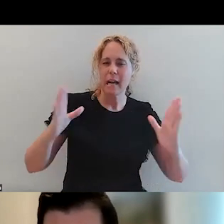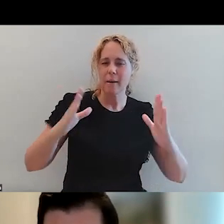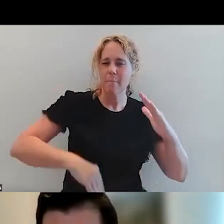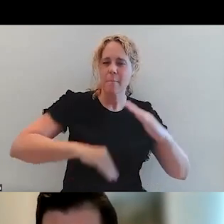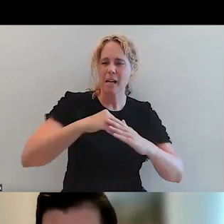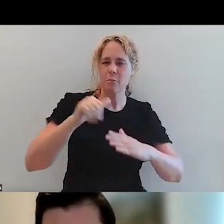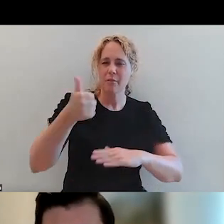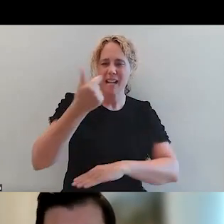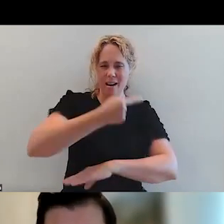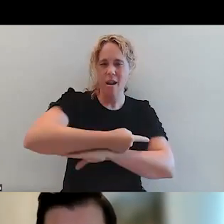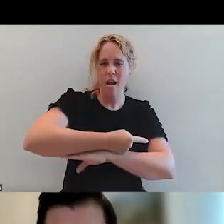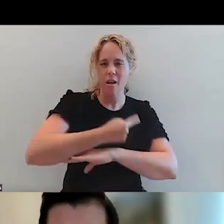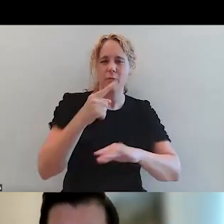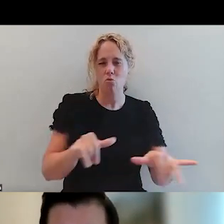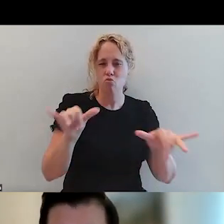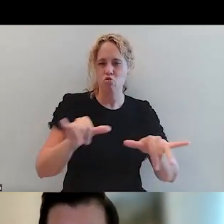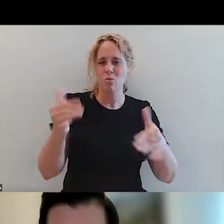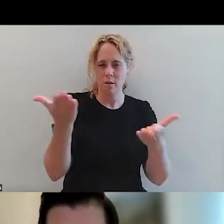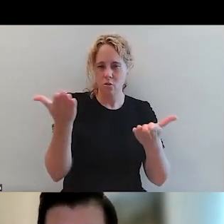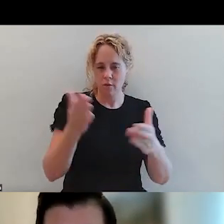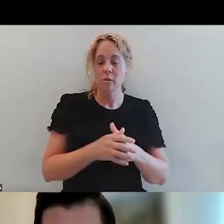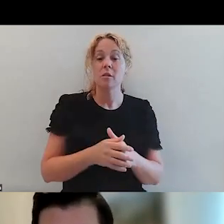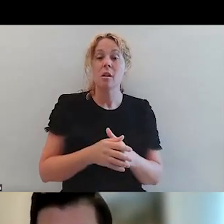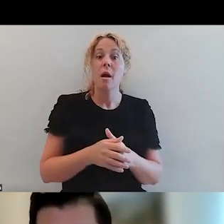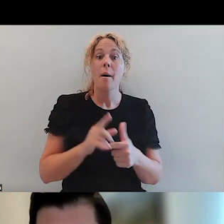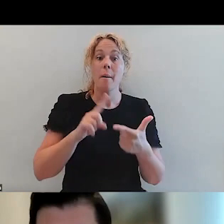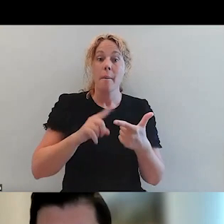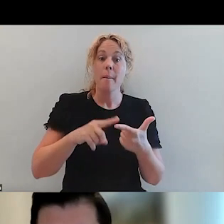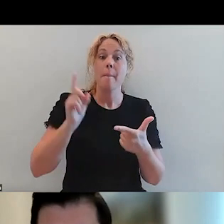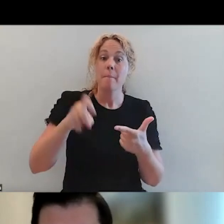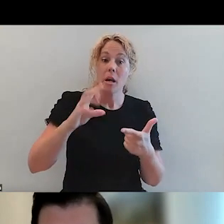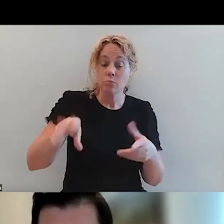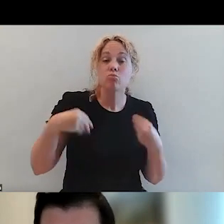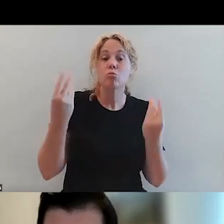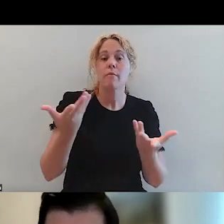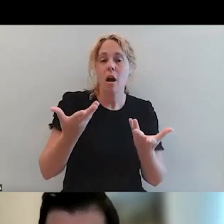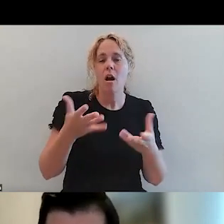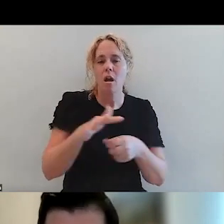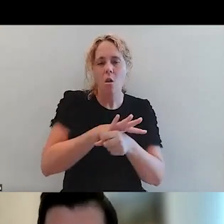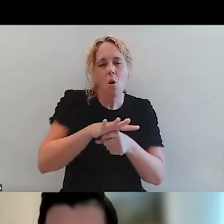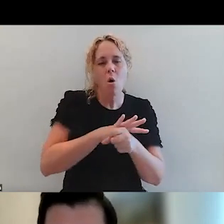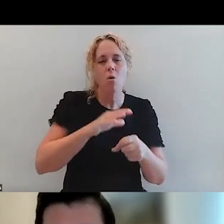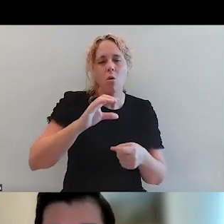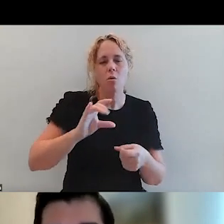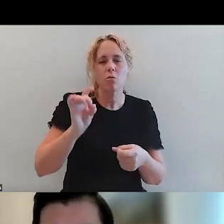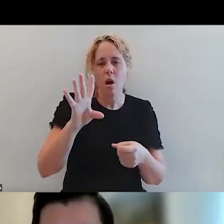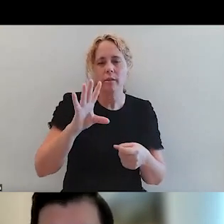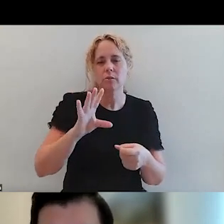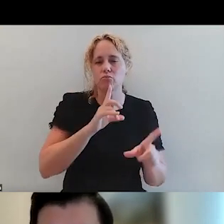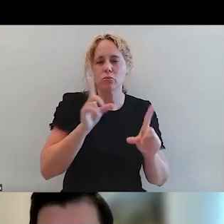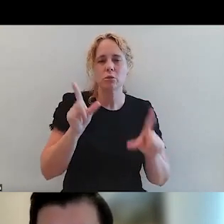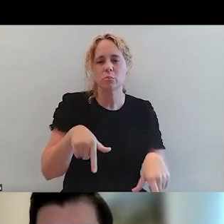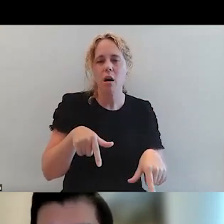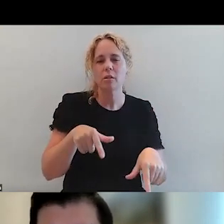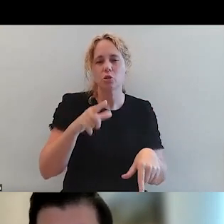10 days for routine services. They must be able to provide a mobile crisis response, so 24/7 mobile